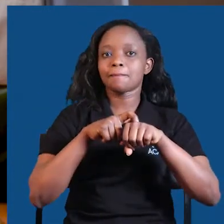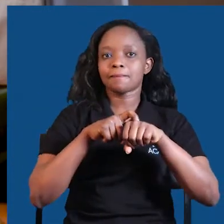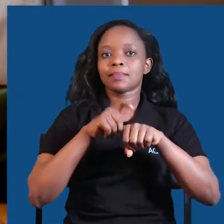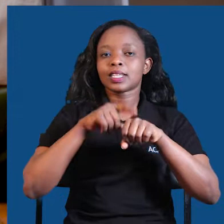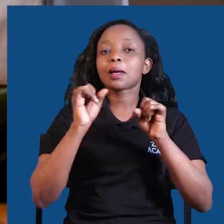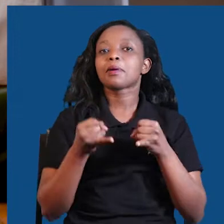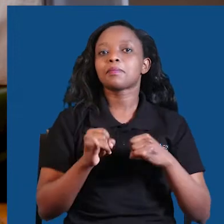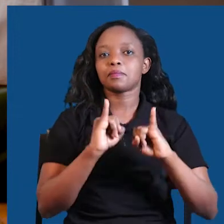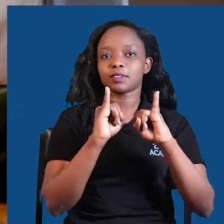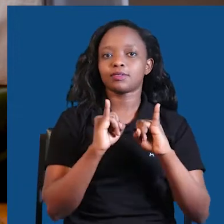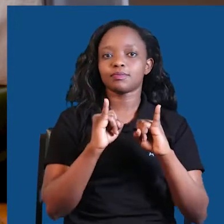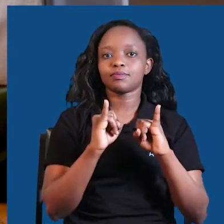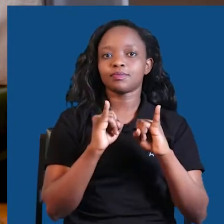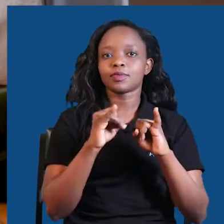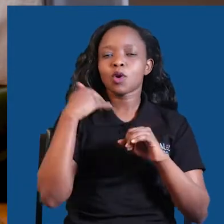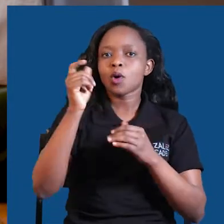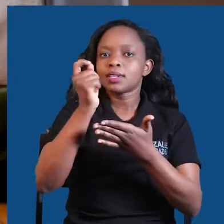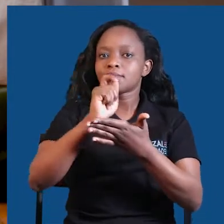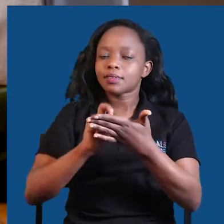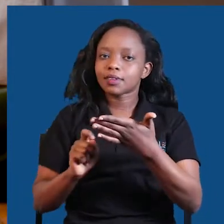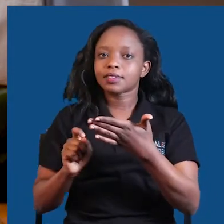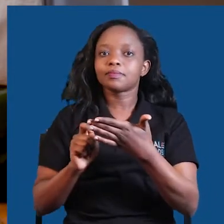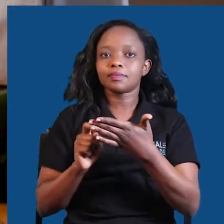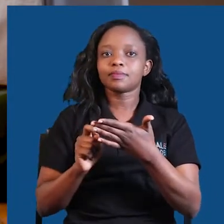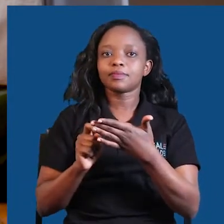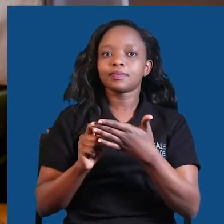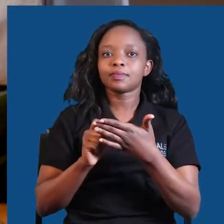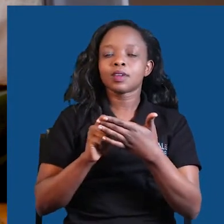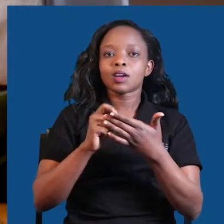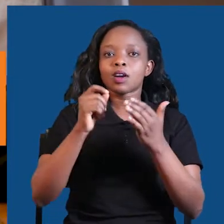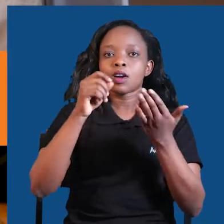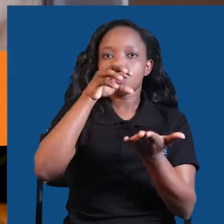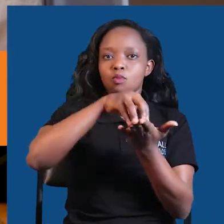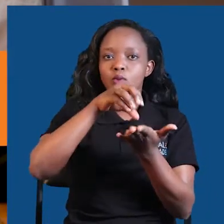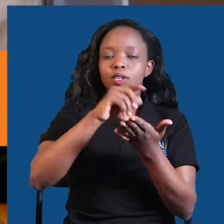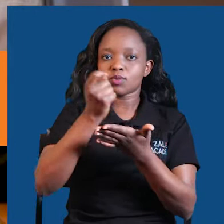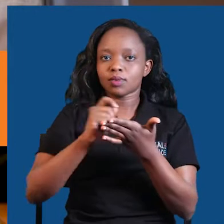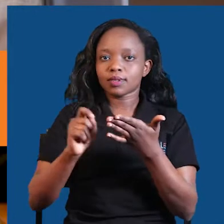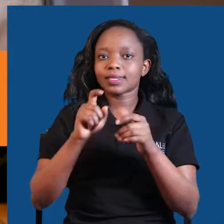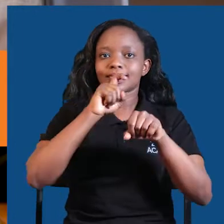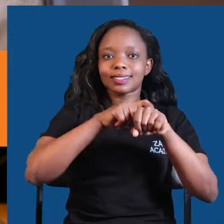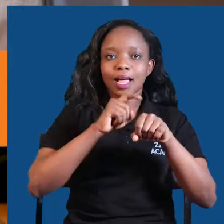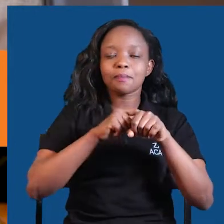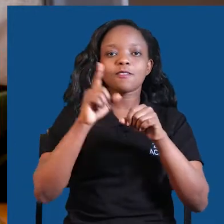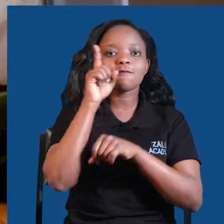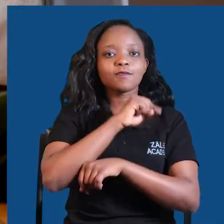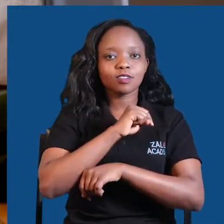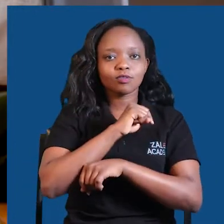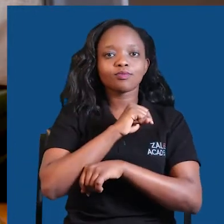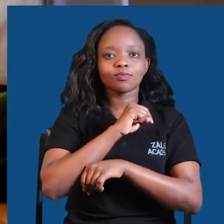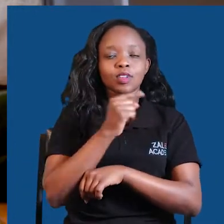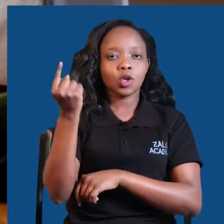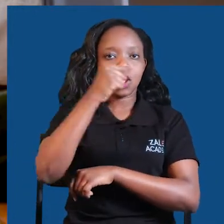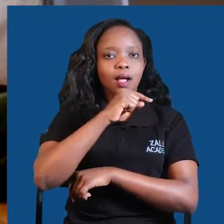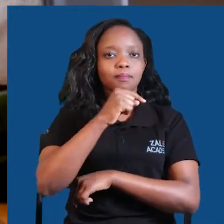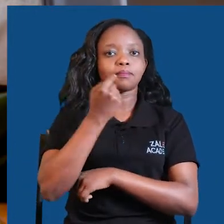when it comes to the implementation. You normally write those pseudocodes right now, right? So now when you come outside,